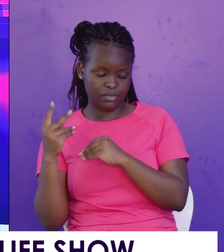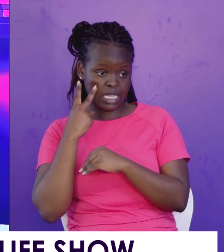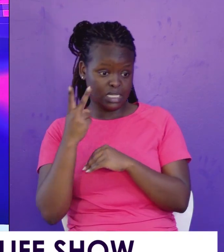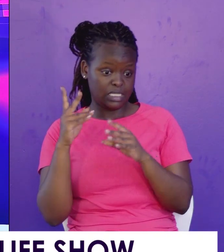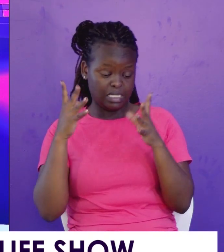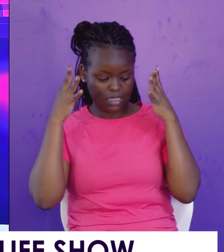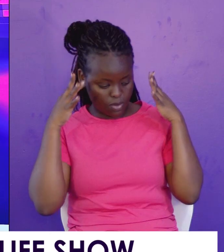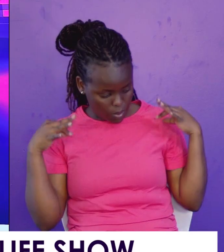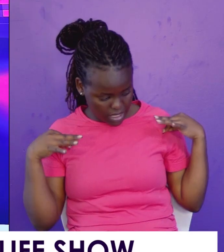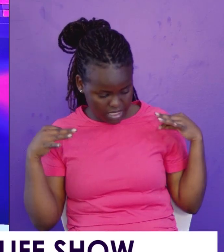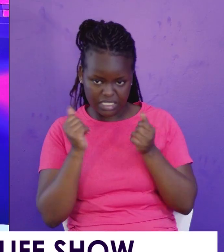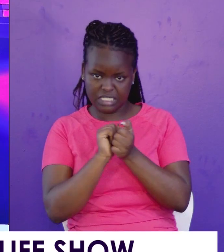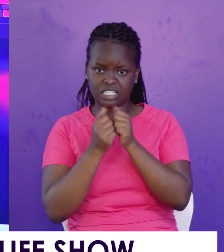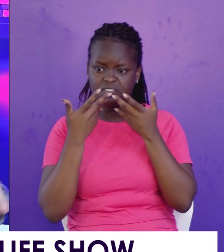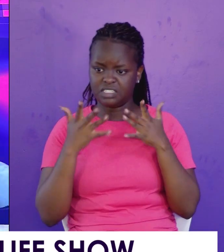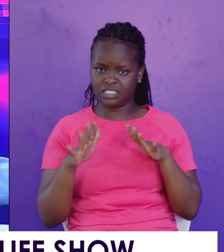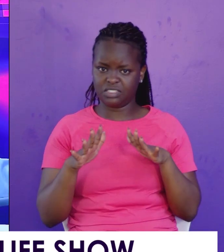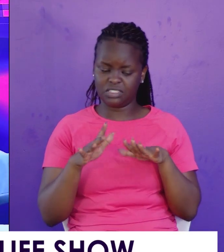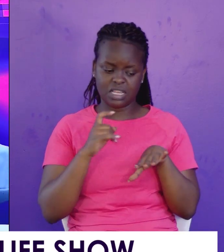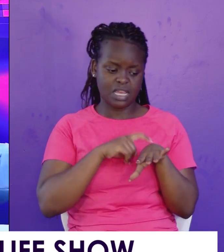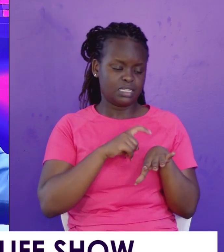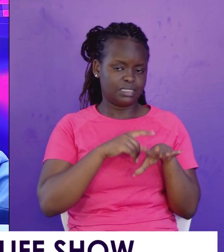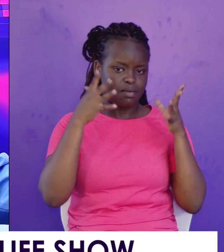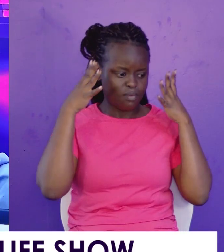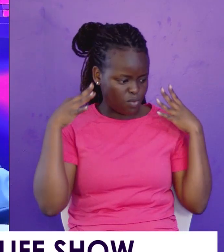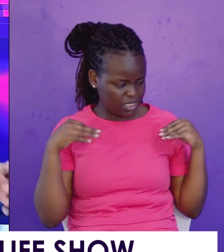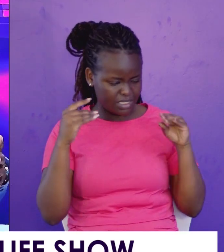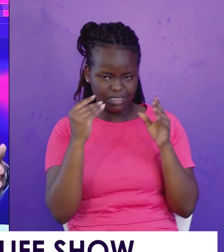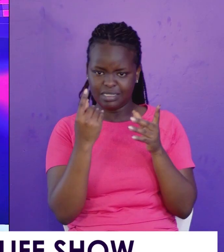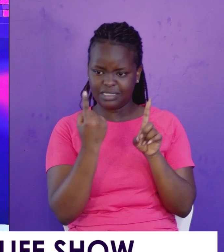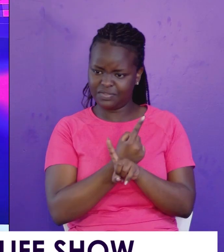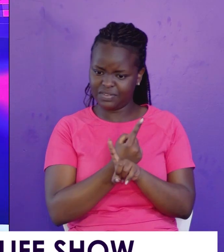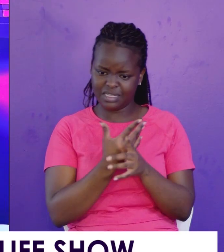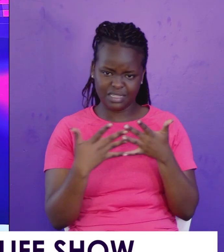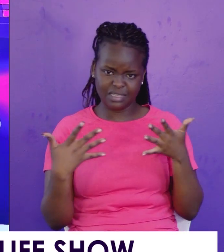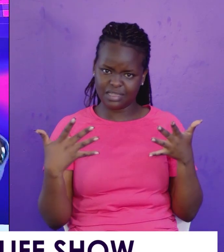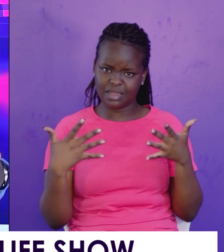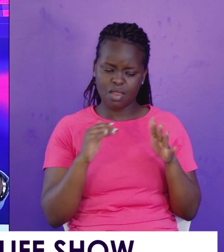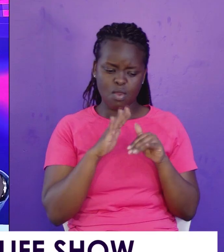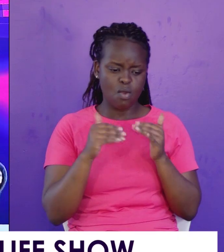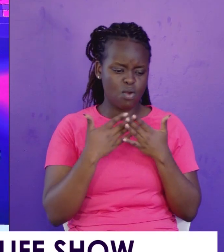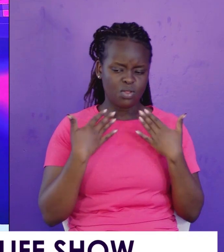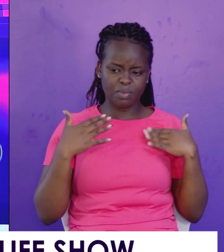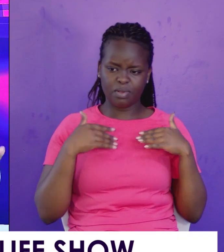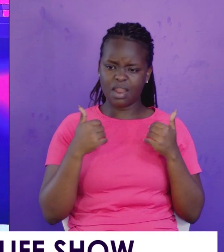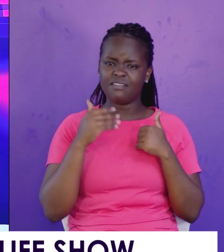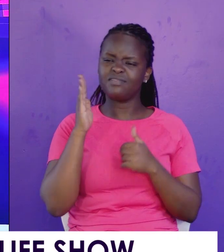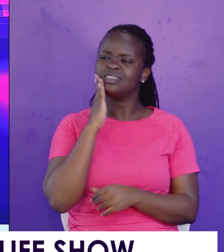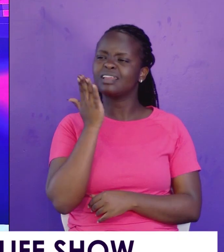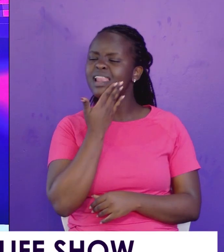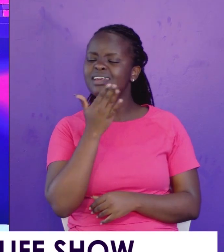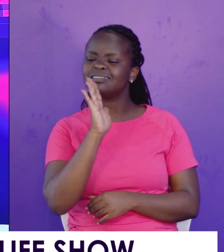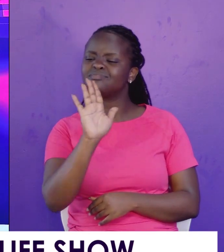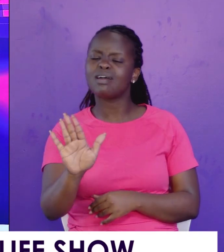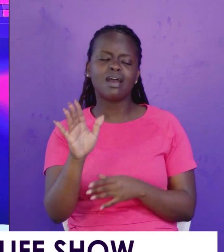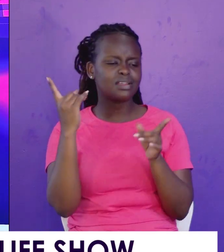they've changed. There used to be a time when weddings were a different thing. Now everybody has their own colors and what have you, and themes.